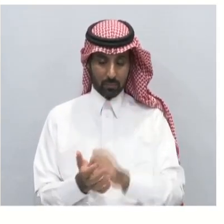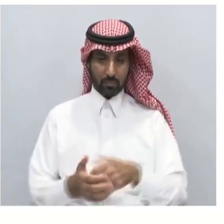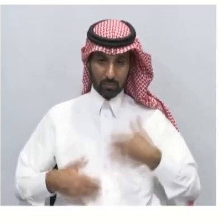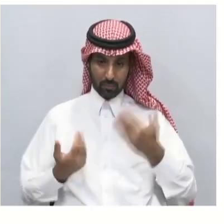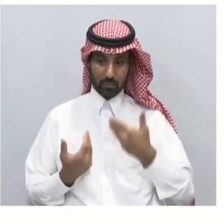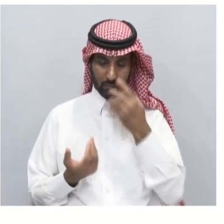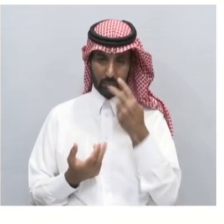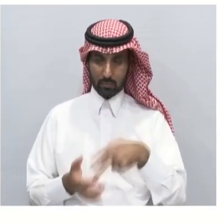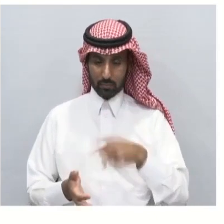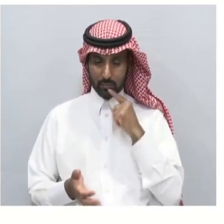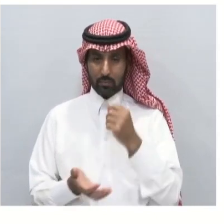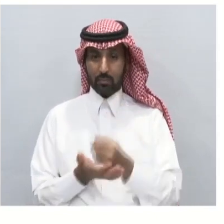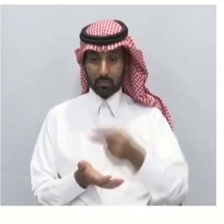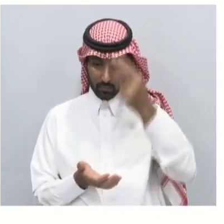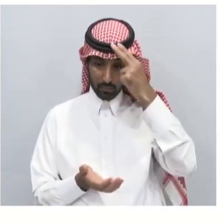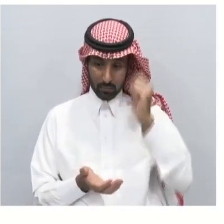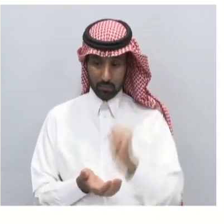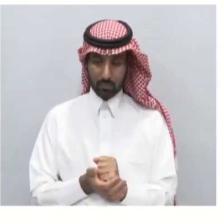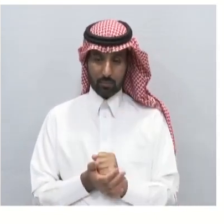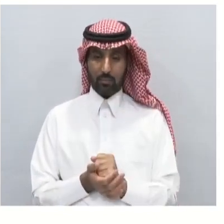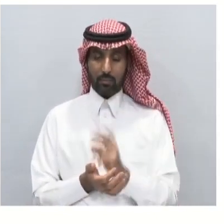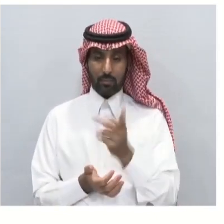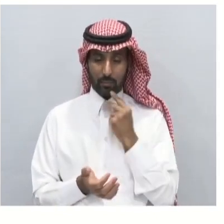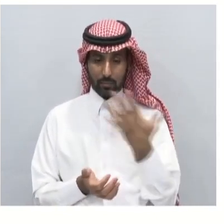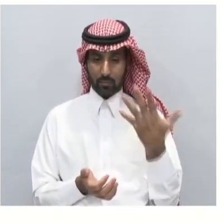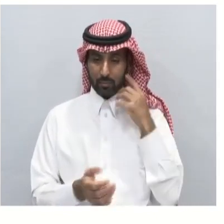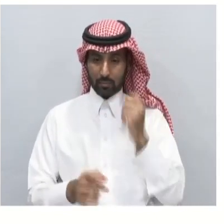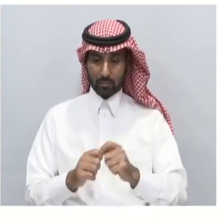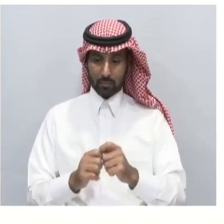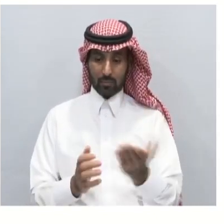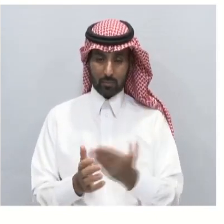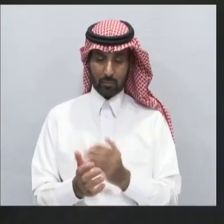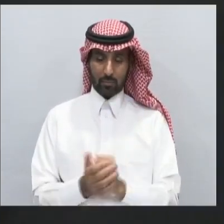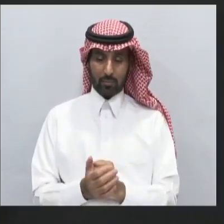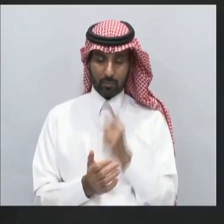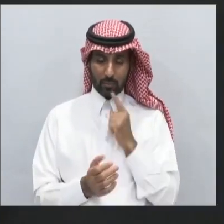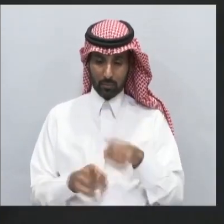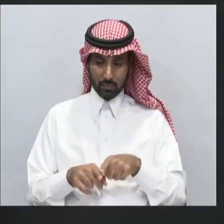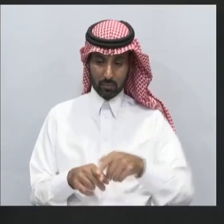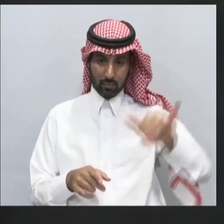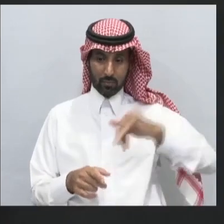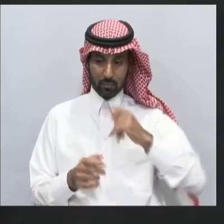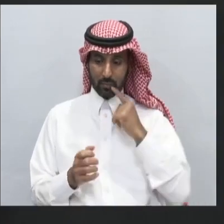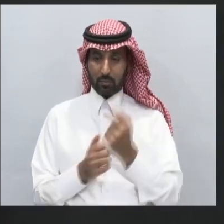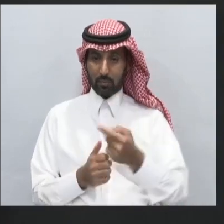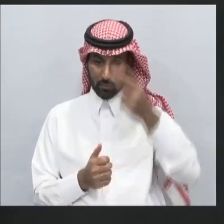fun while you are here. This is five advices for a friend who's coming to